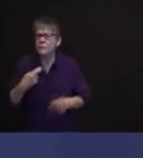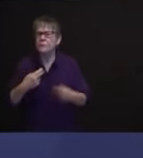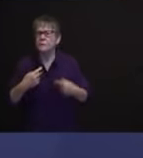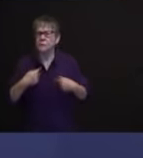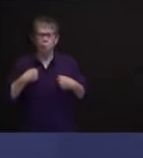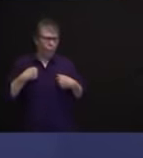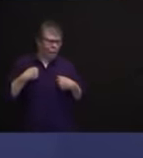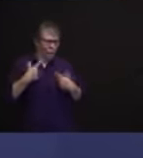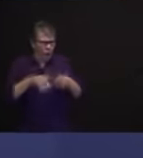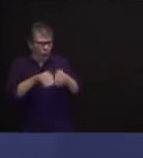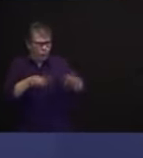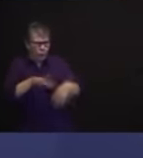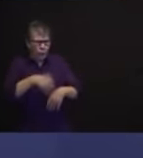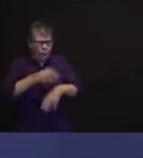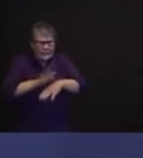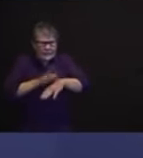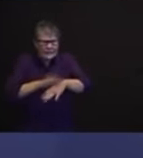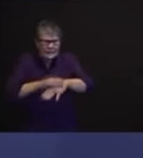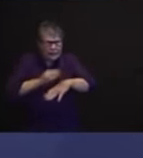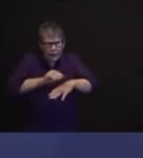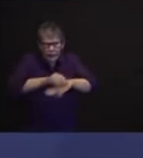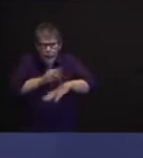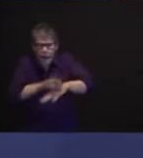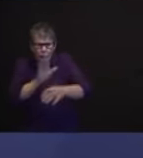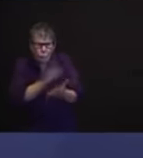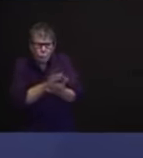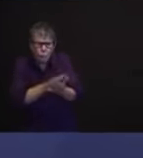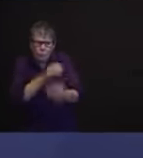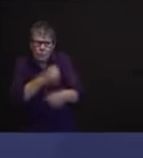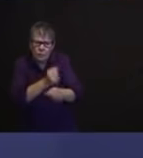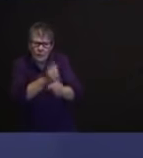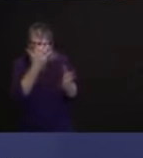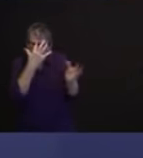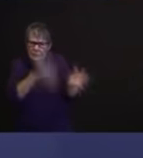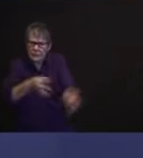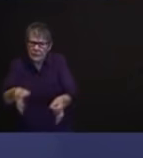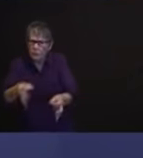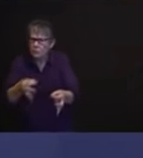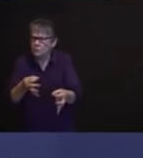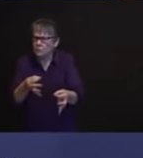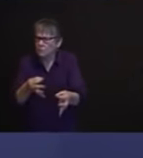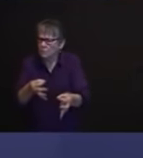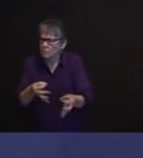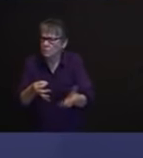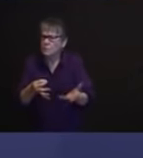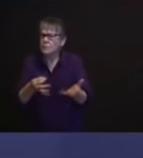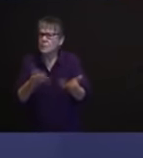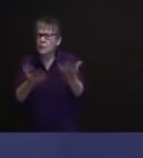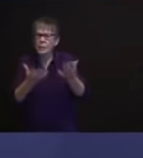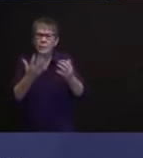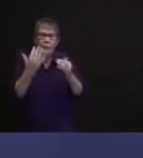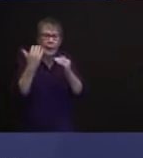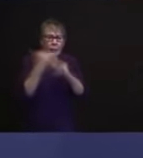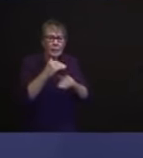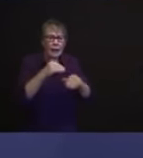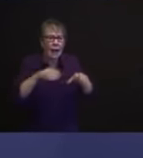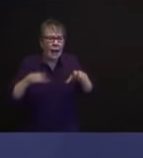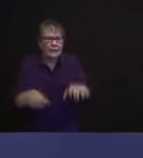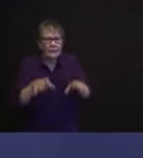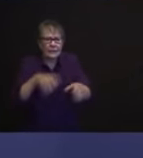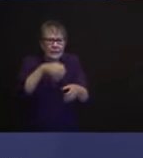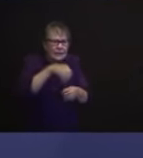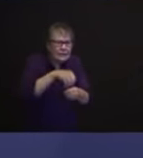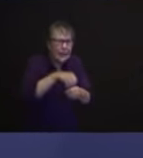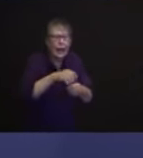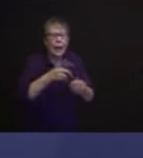restricting activities that involve interactions with multiple cohorts, meaning things that will bring together children and or staff from different groups